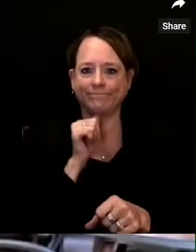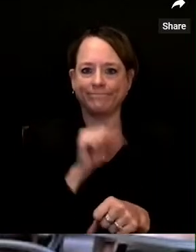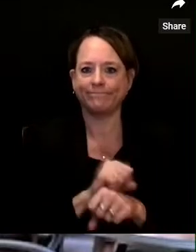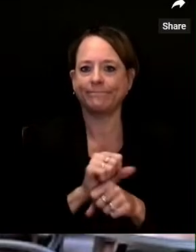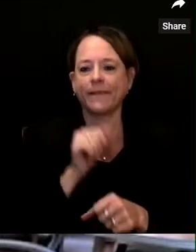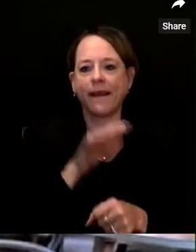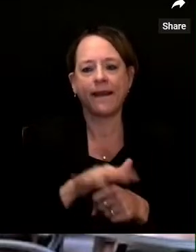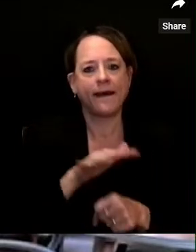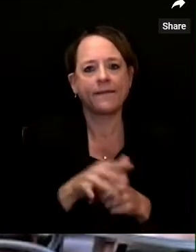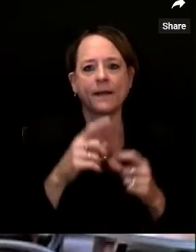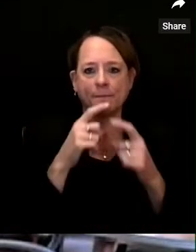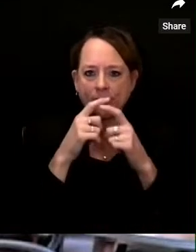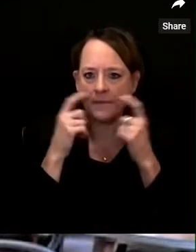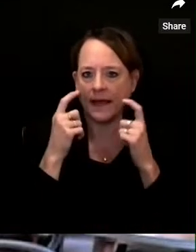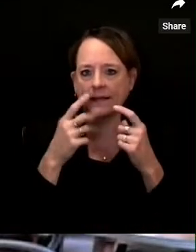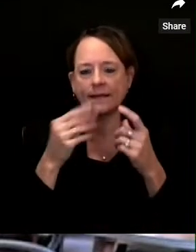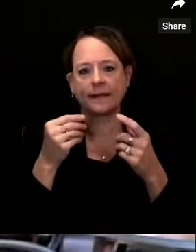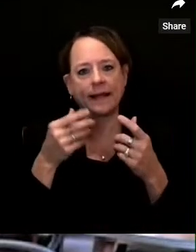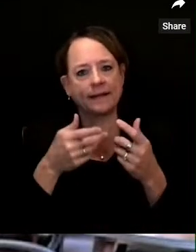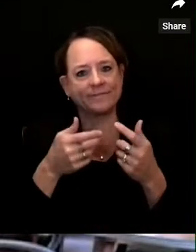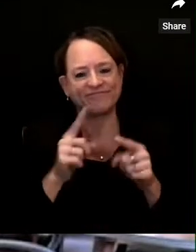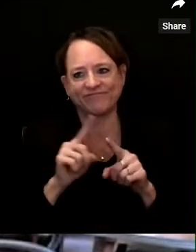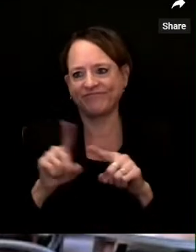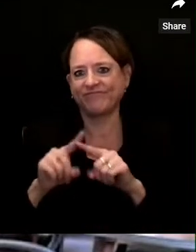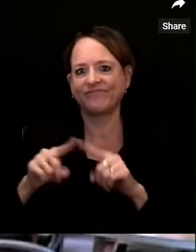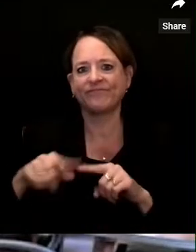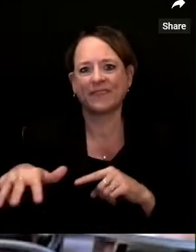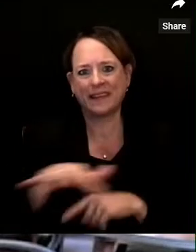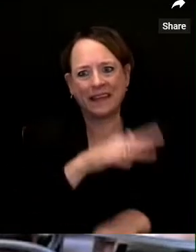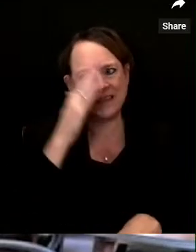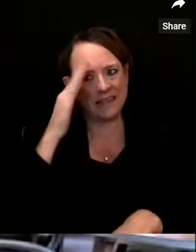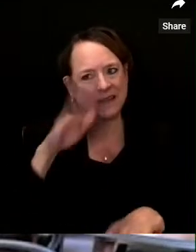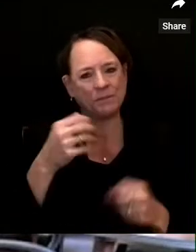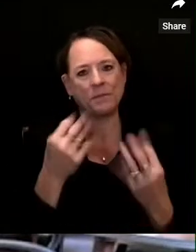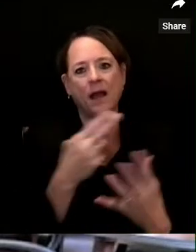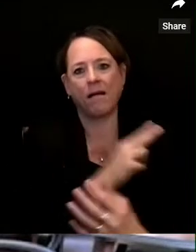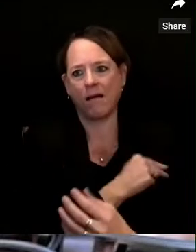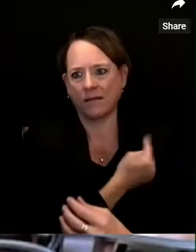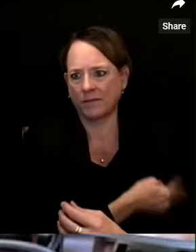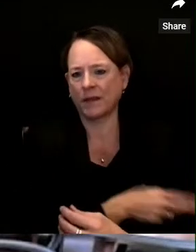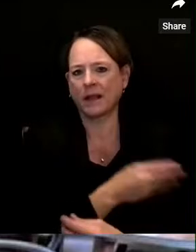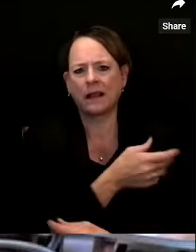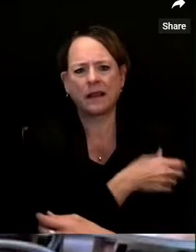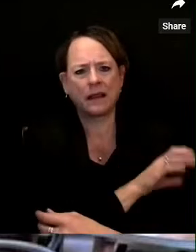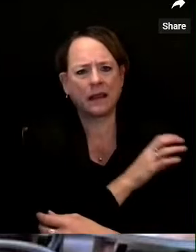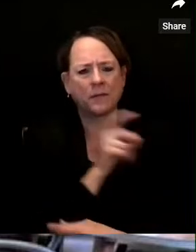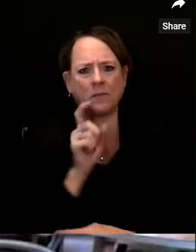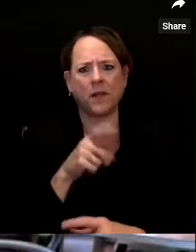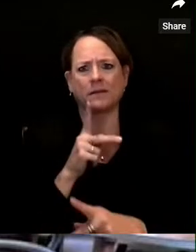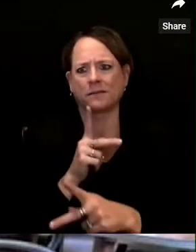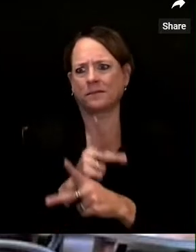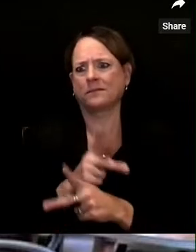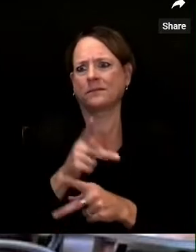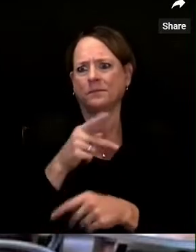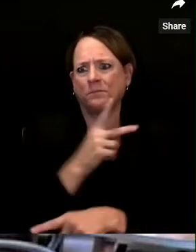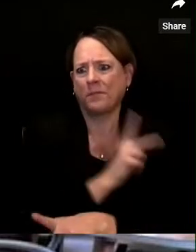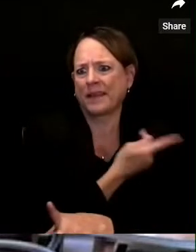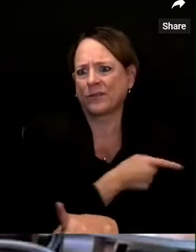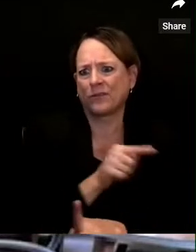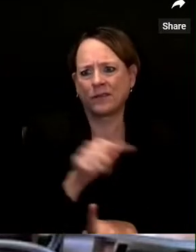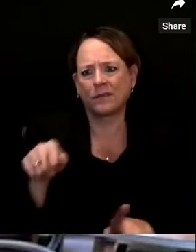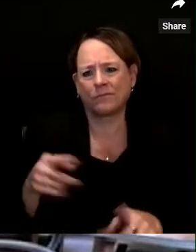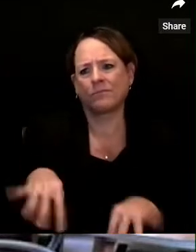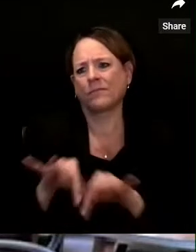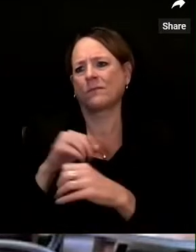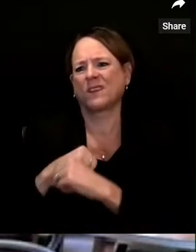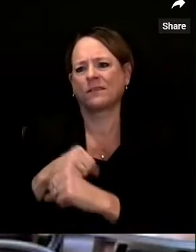clinical staff needed to keep themselves safe as they were caring for patients. It is worth continuing to track